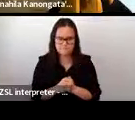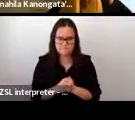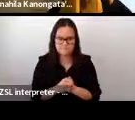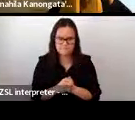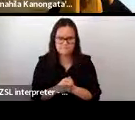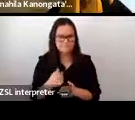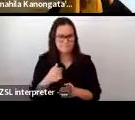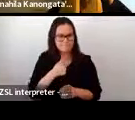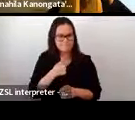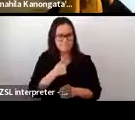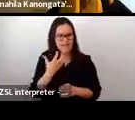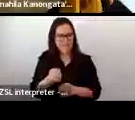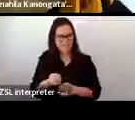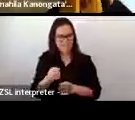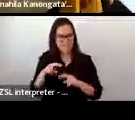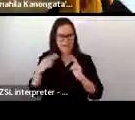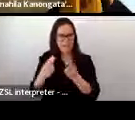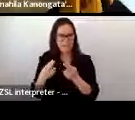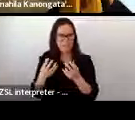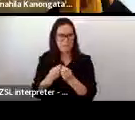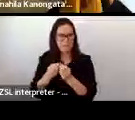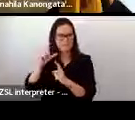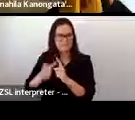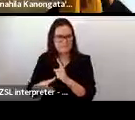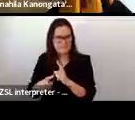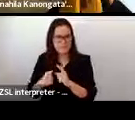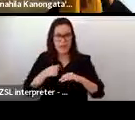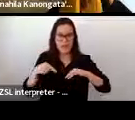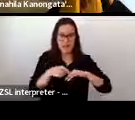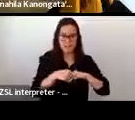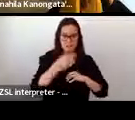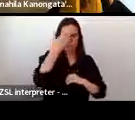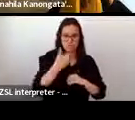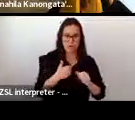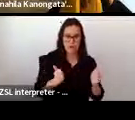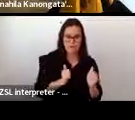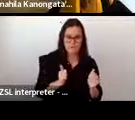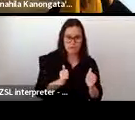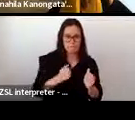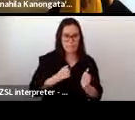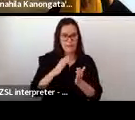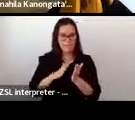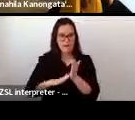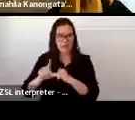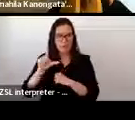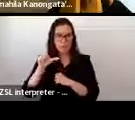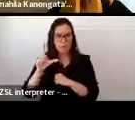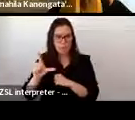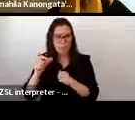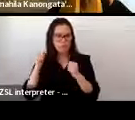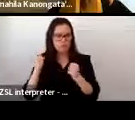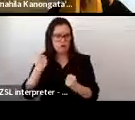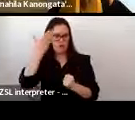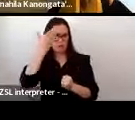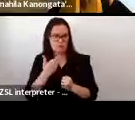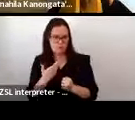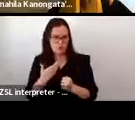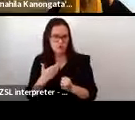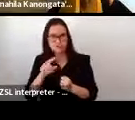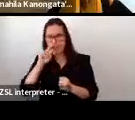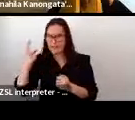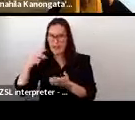me. My husband is a stroke survivor. My mother-in-law had a severe stroke that left her unable to walk. I'm